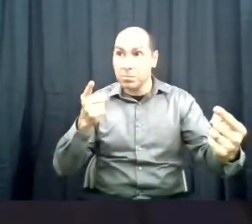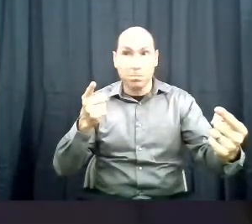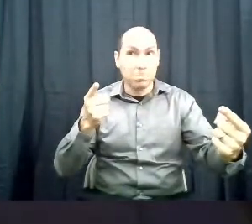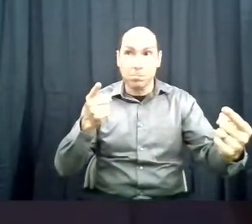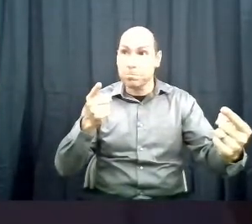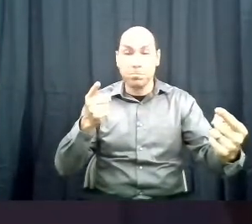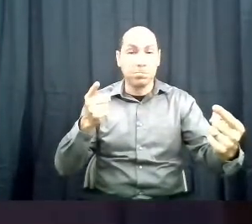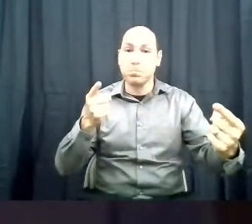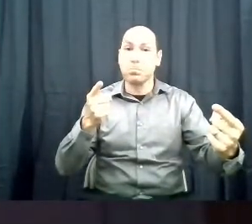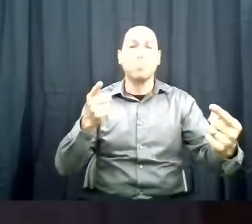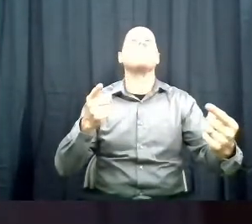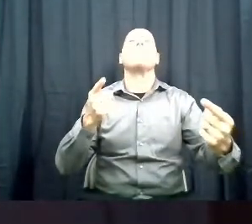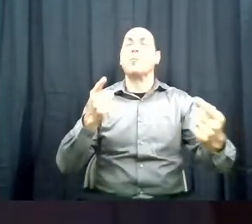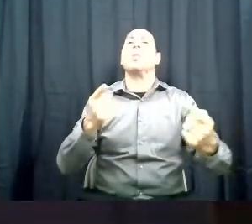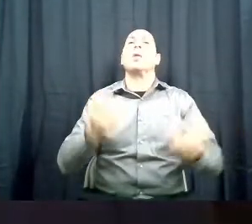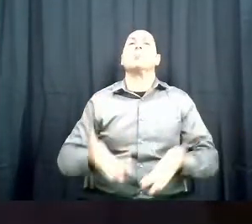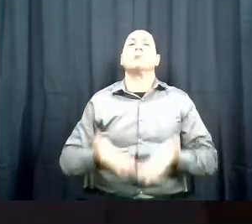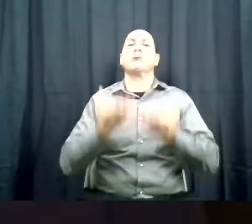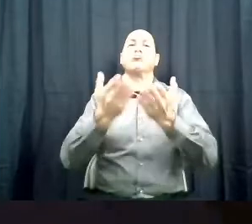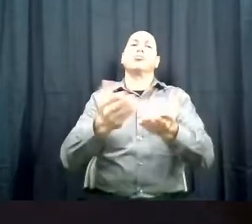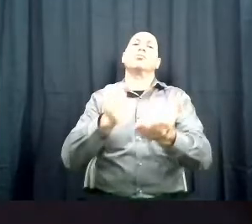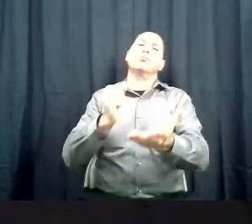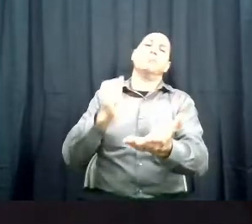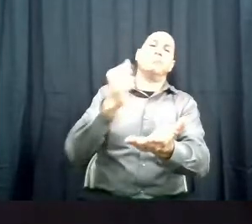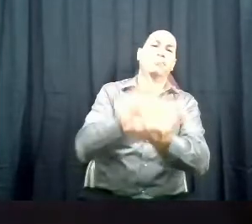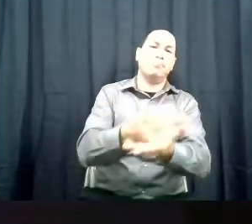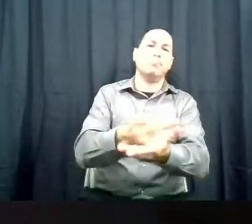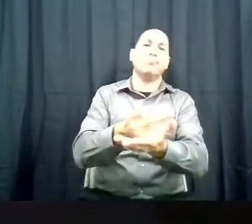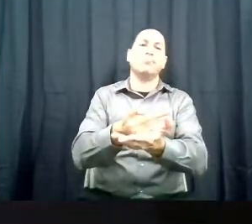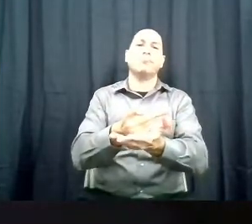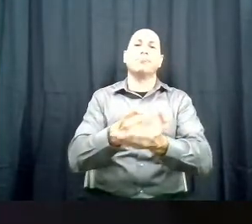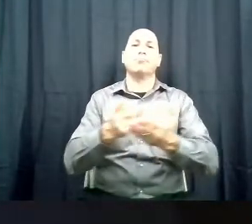This motion is approved as well.